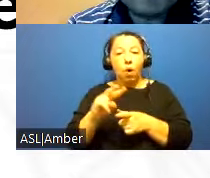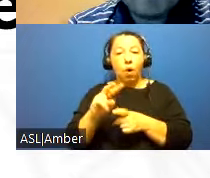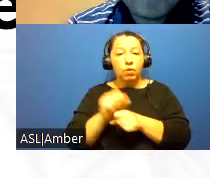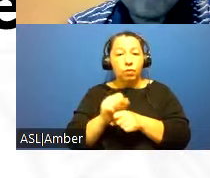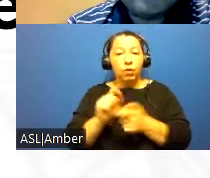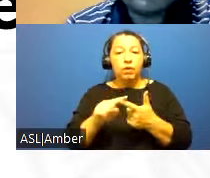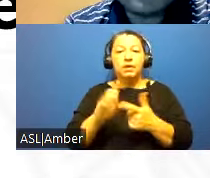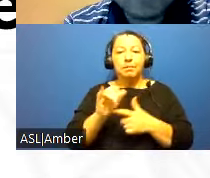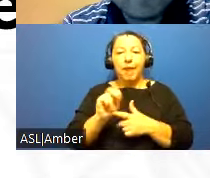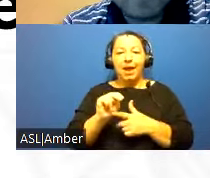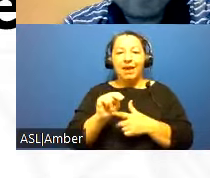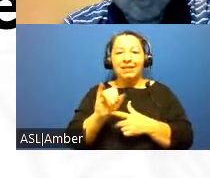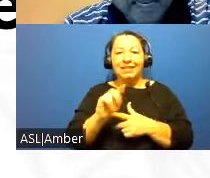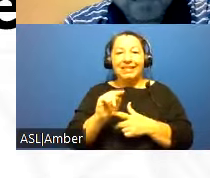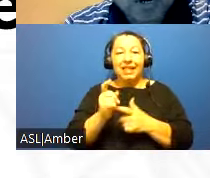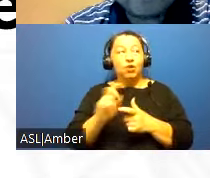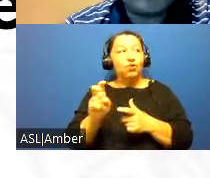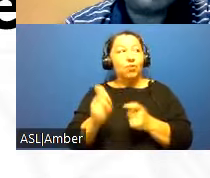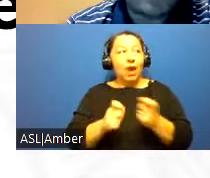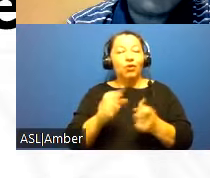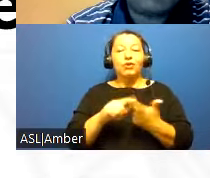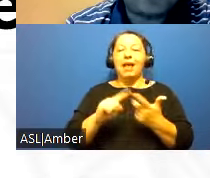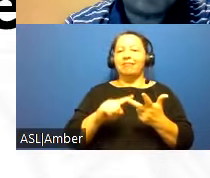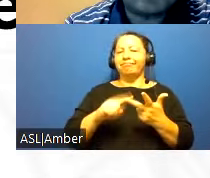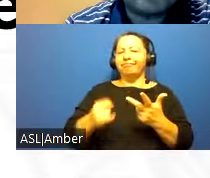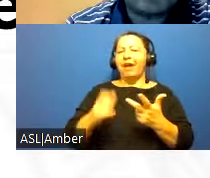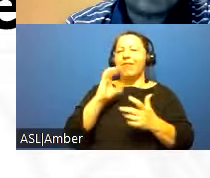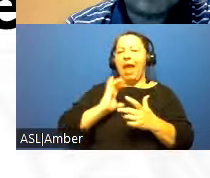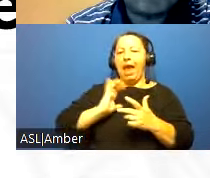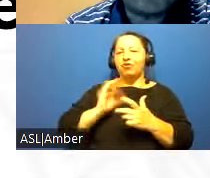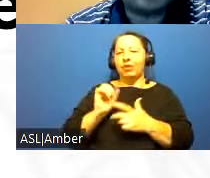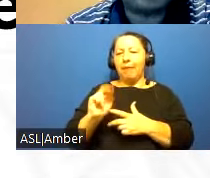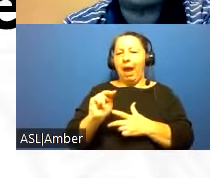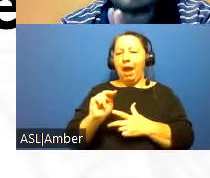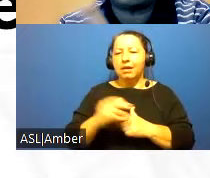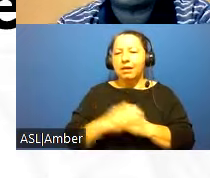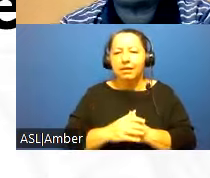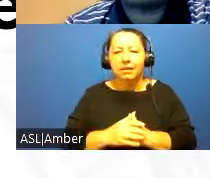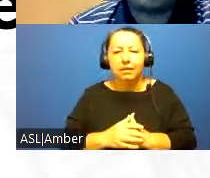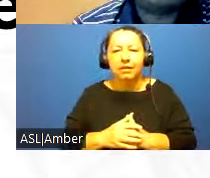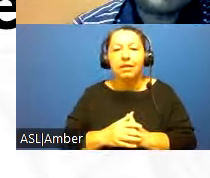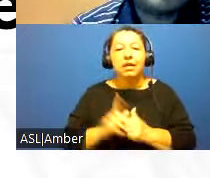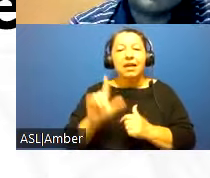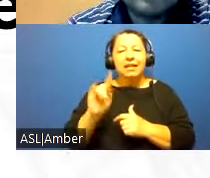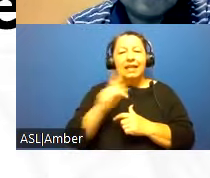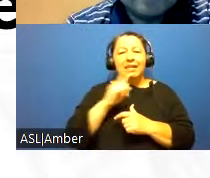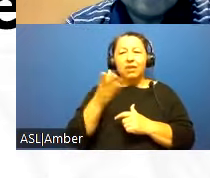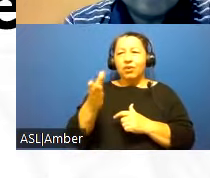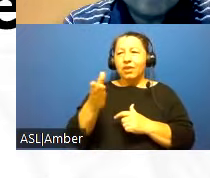Maya. She was interviewed on NPR Science Friday for her work with salt production, and the link is actually on our